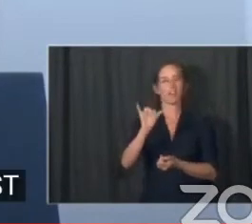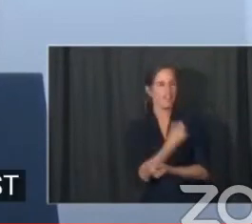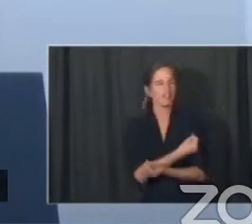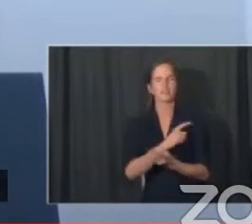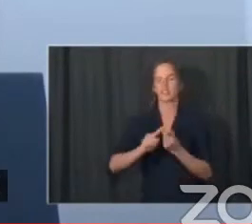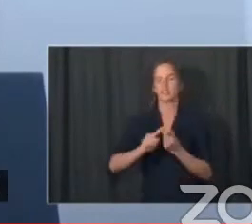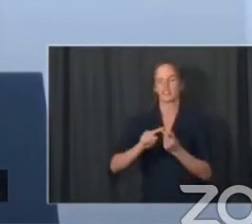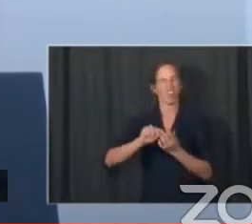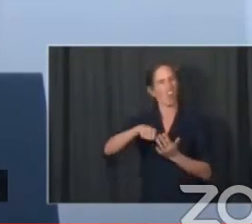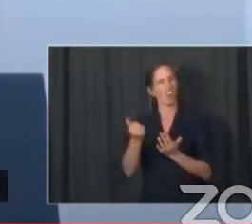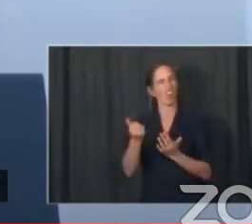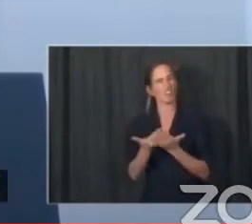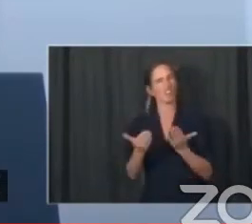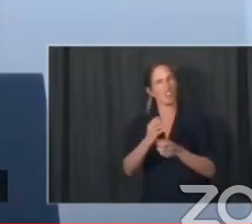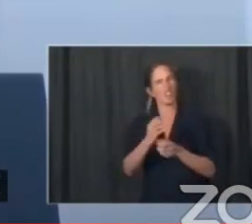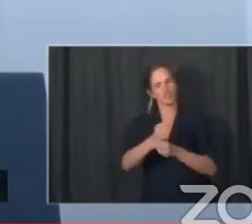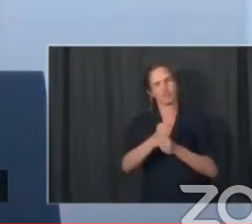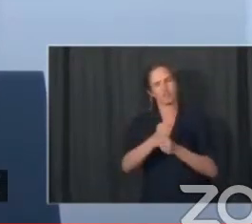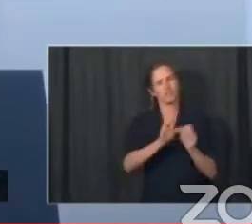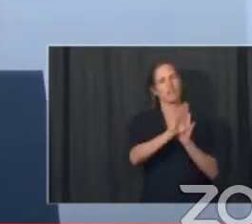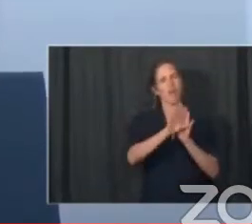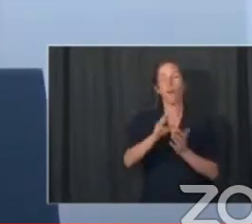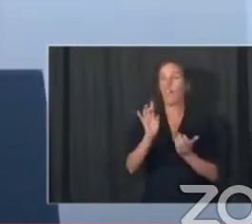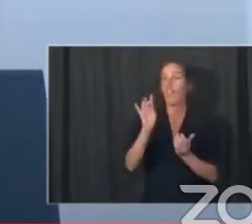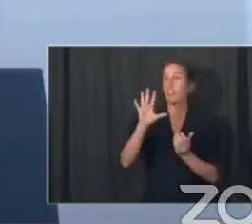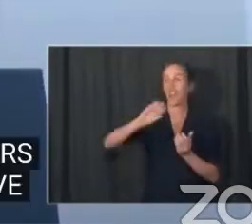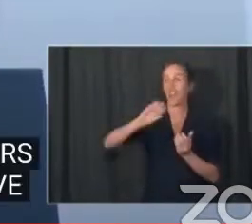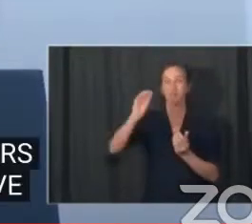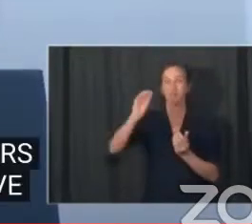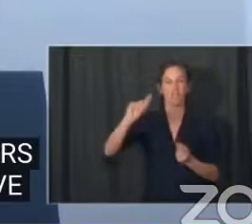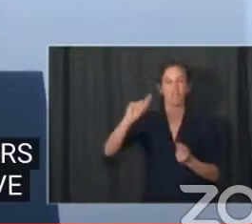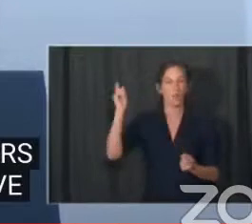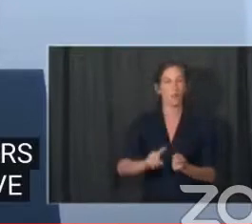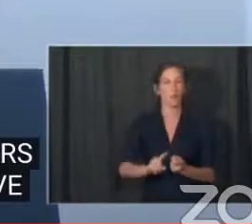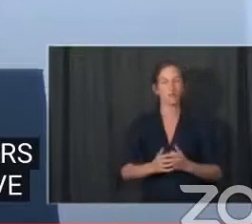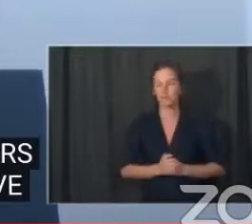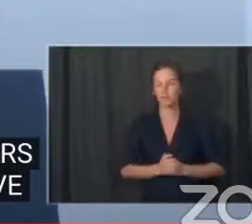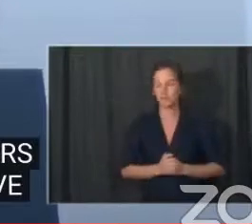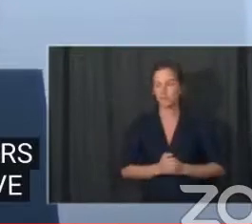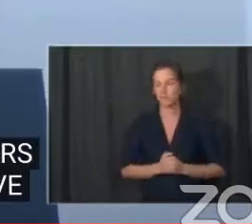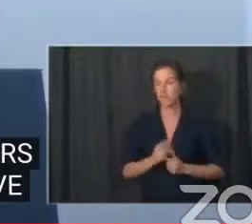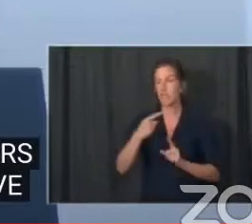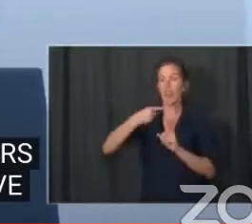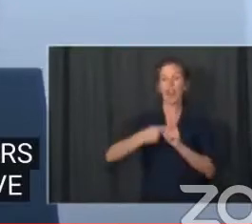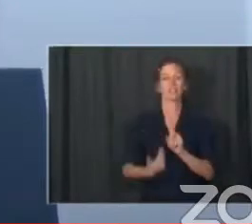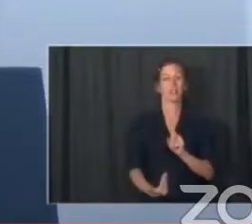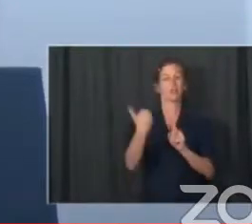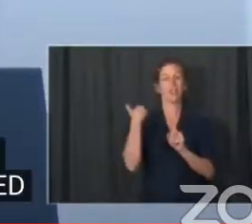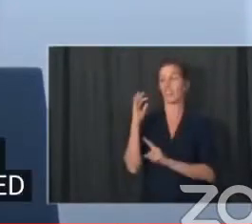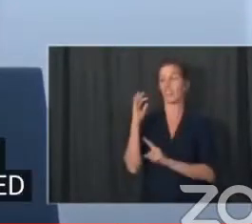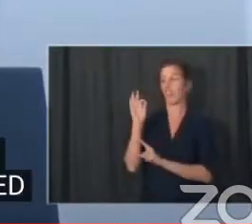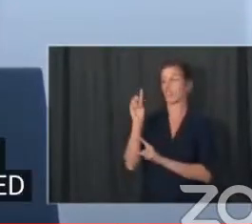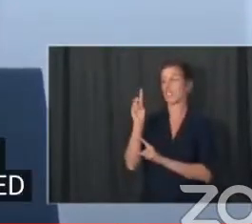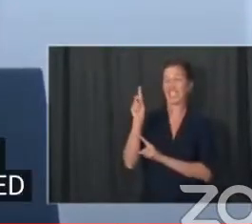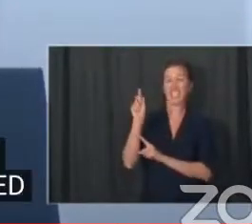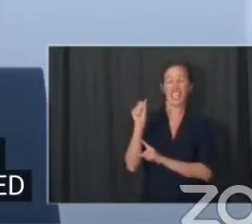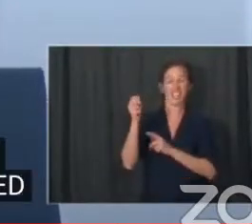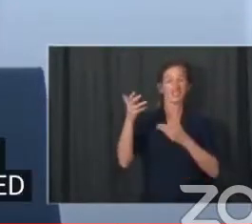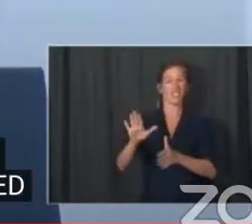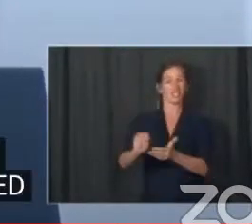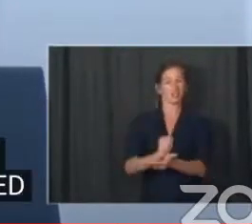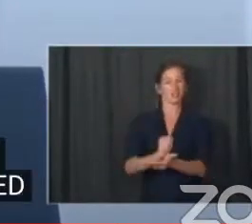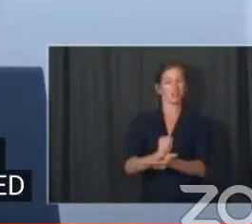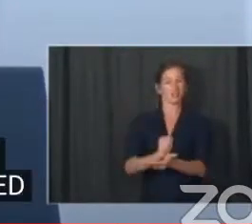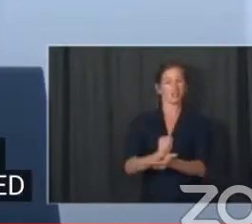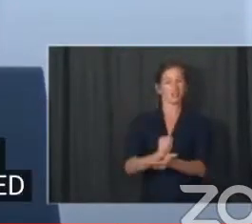mortalidad. have really helped people. 85%. Last month, the FDA approved Estamos remdesivir, creando and we've vacunas secured para enough remdesivir anticuerpos to que han